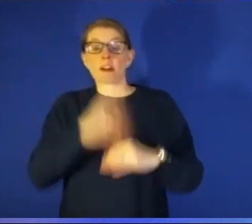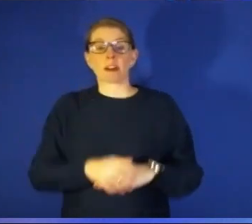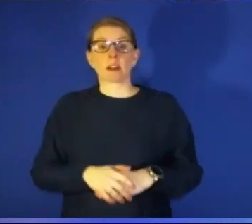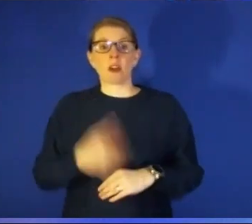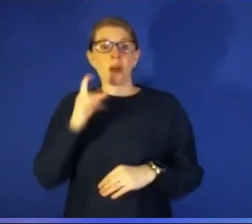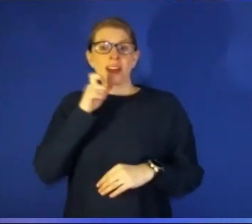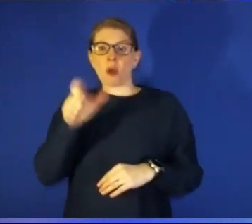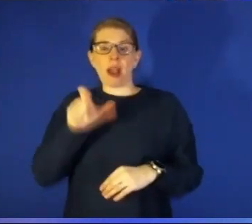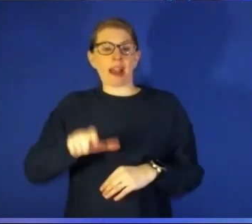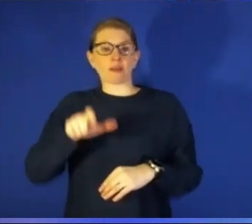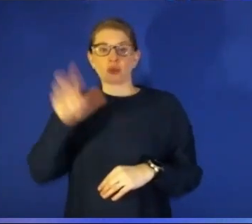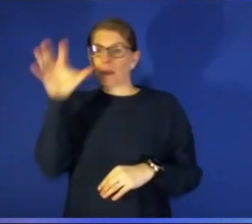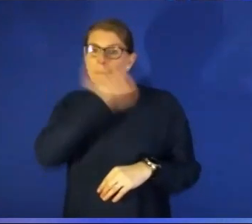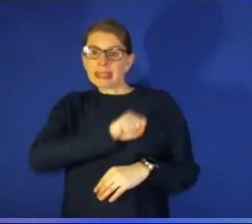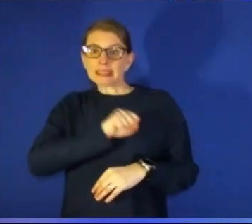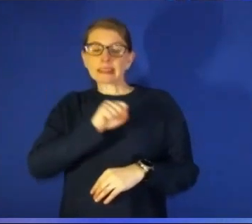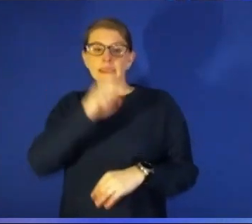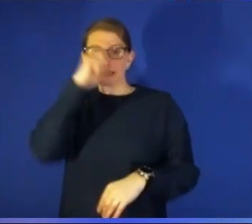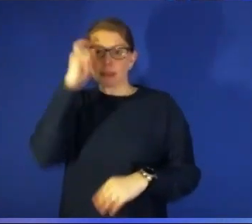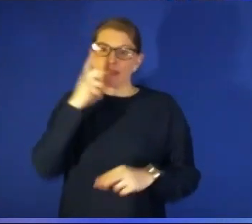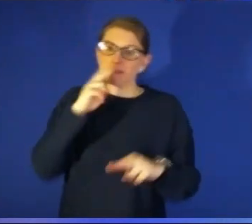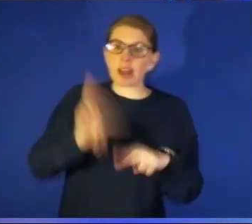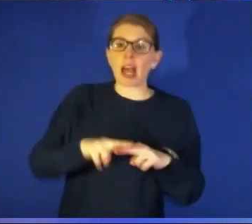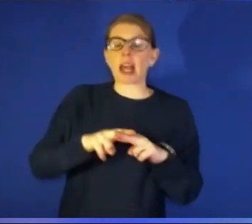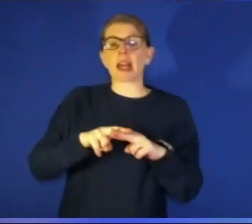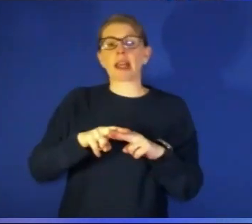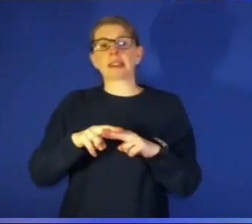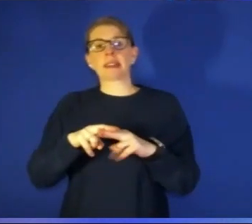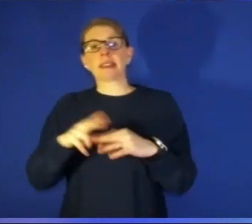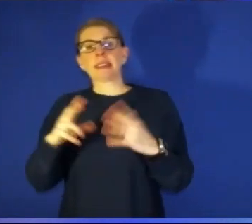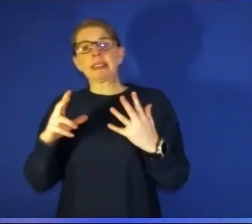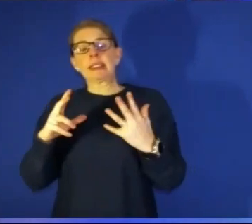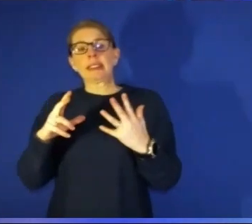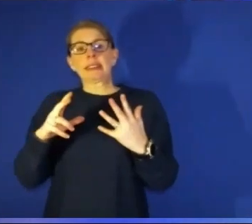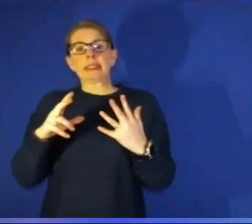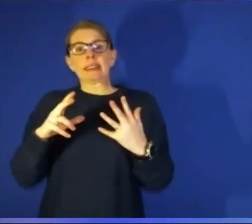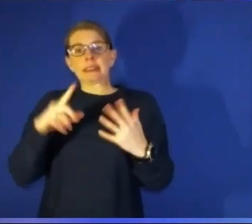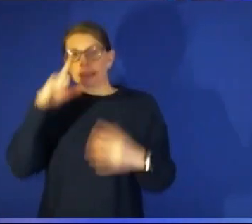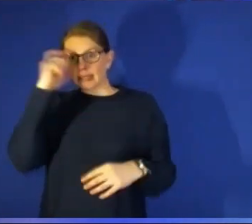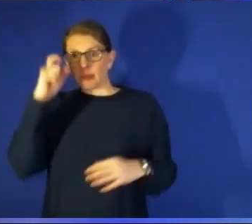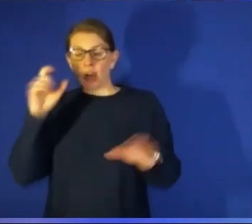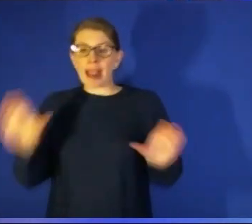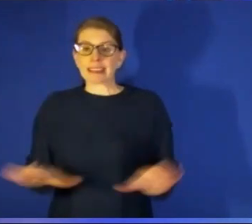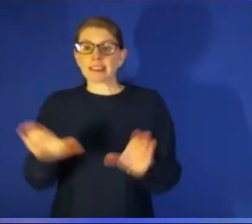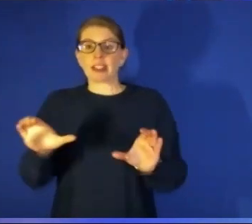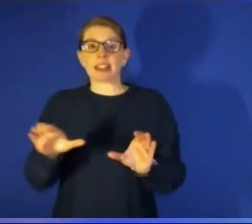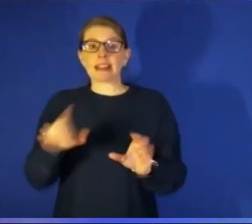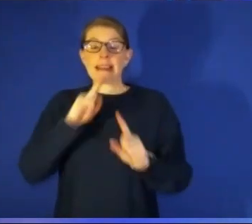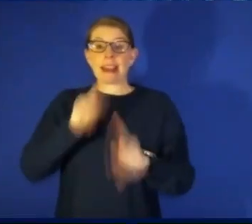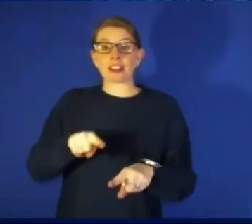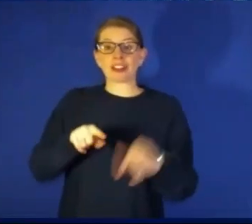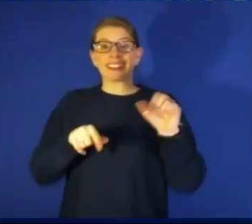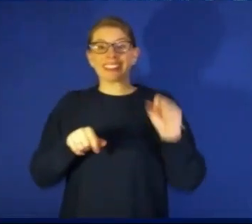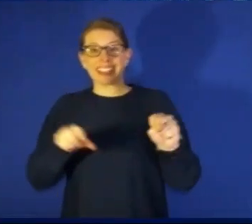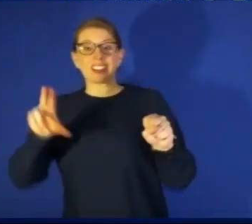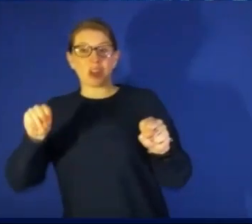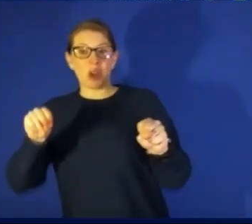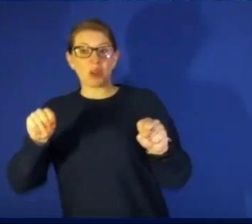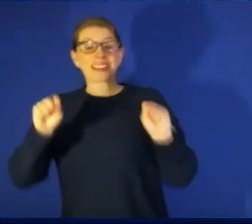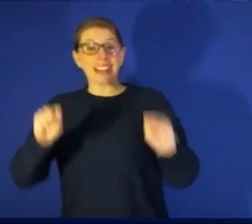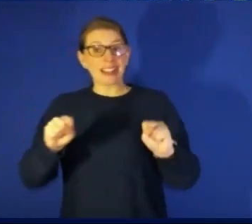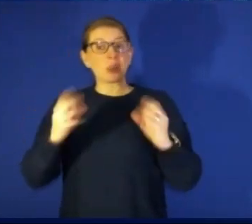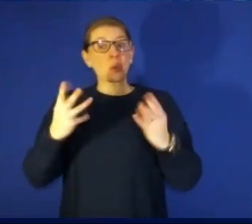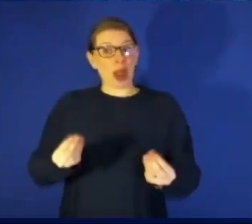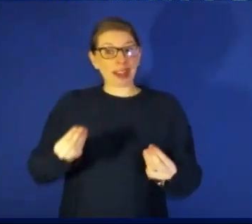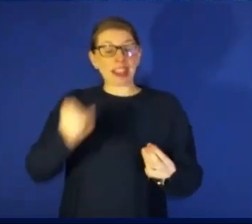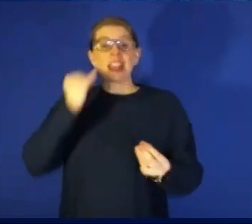on summer fun and summer activity, which you say is so important, Dr. Robbins? The answer is yes and no. They can get wet, but if you're